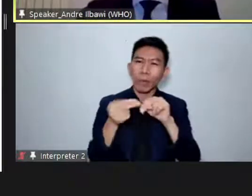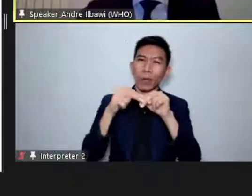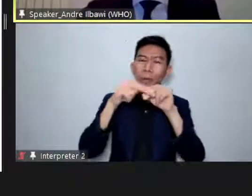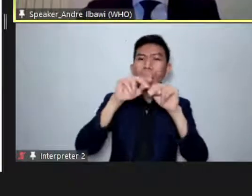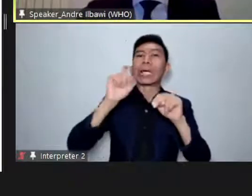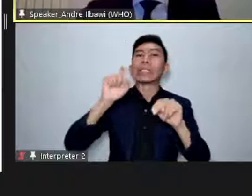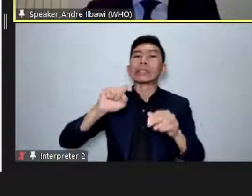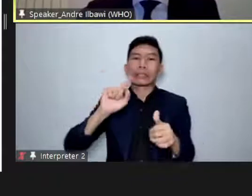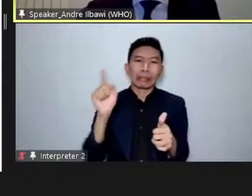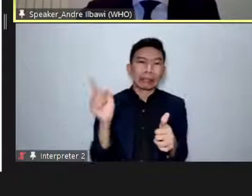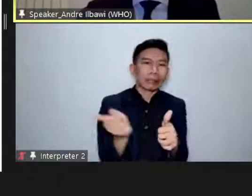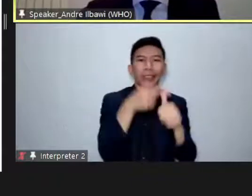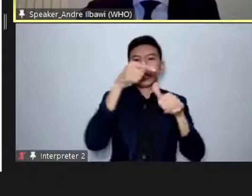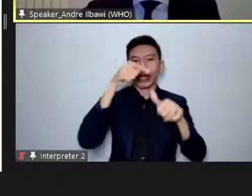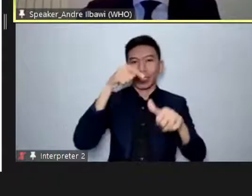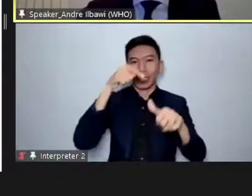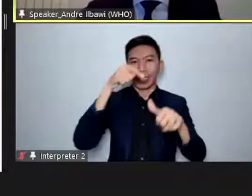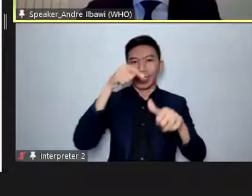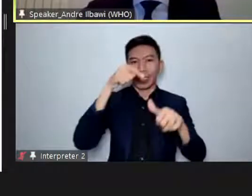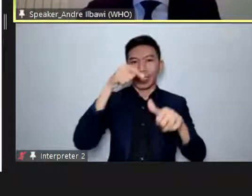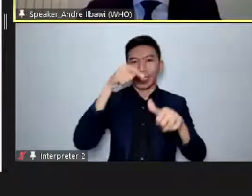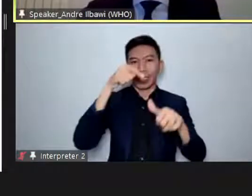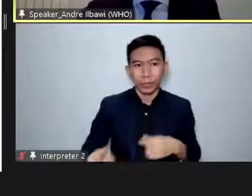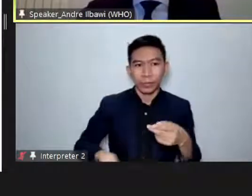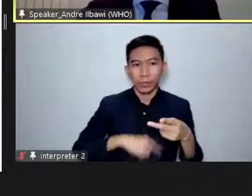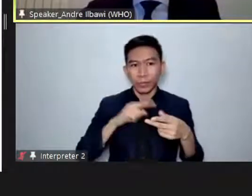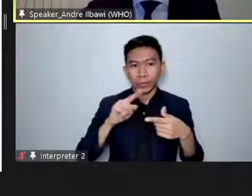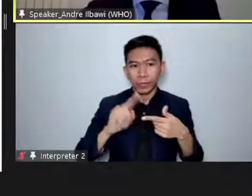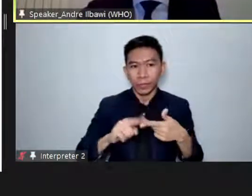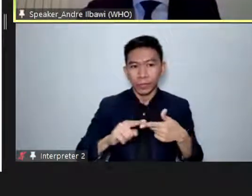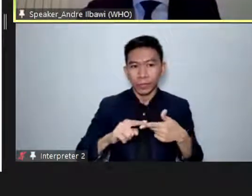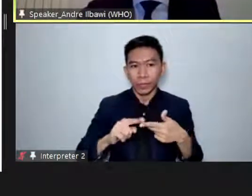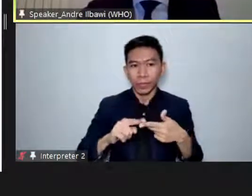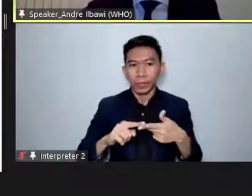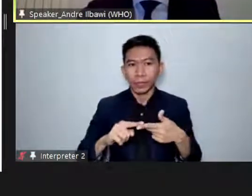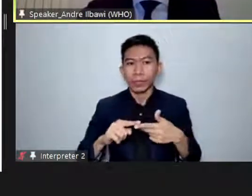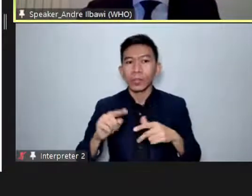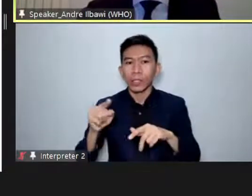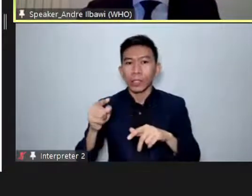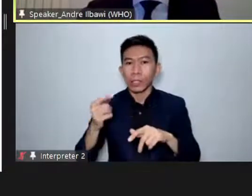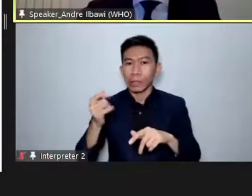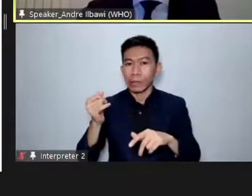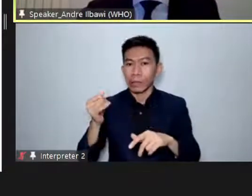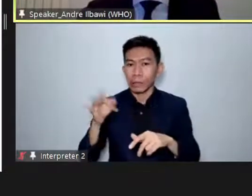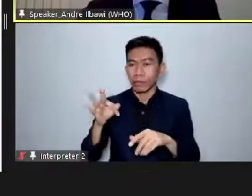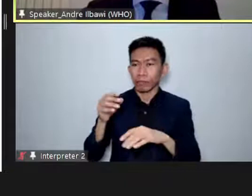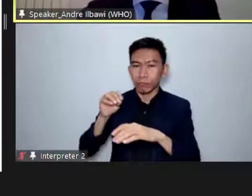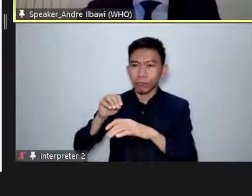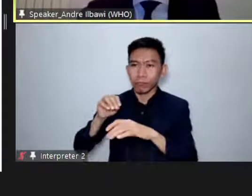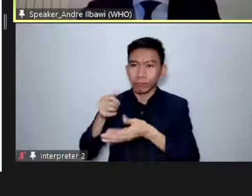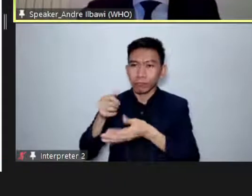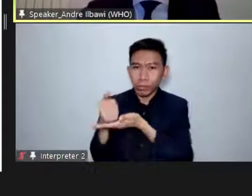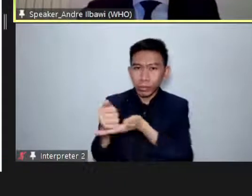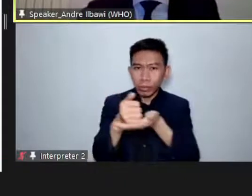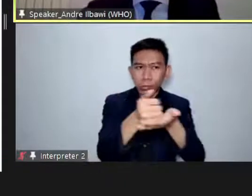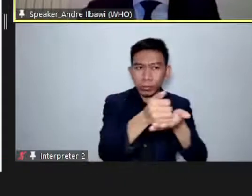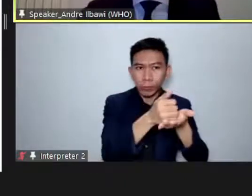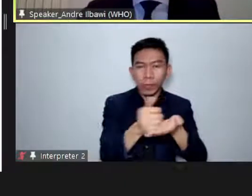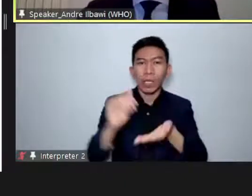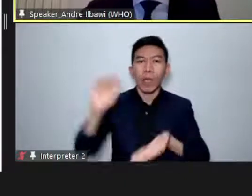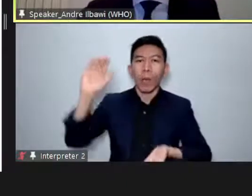now. Second, by investing wisely, cancer cases and deaths can be avoided.